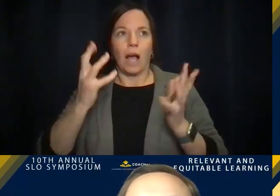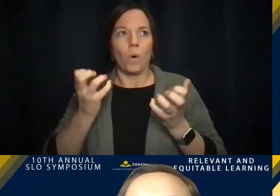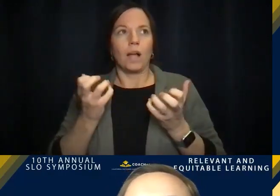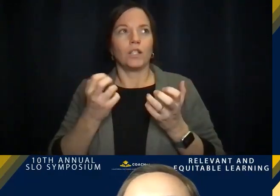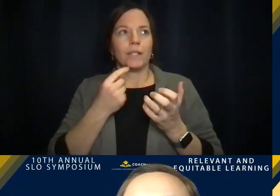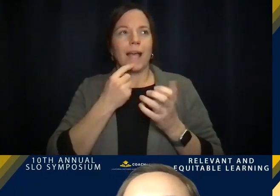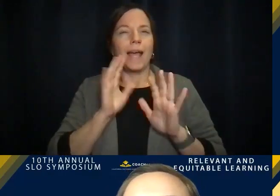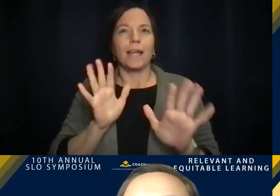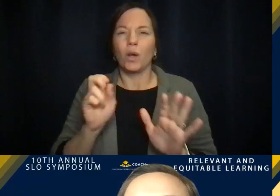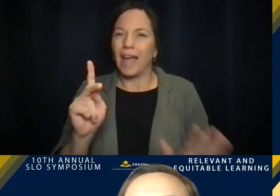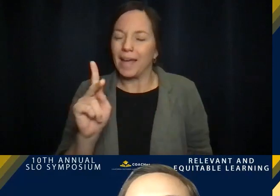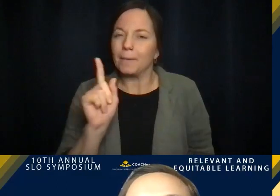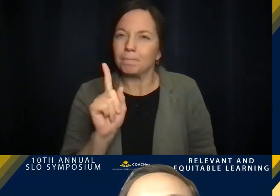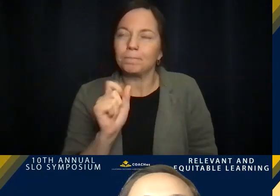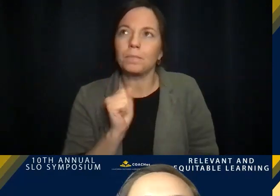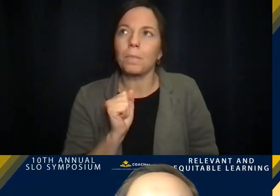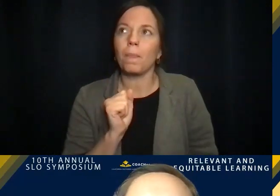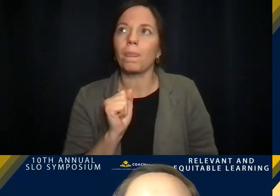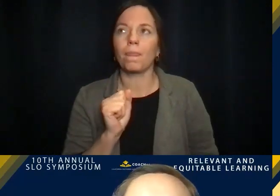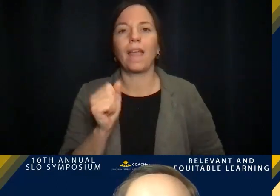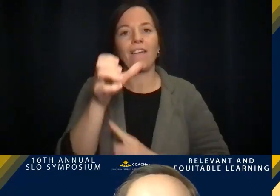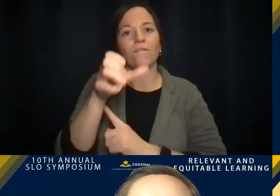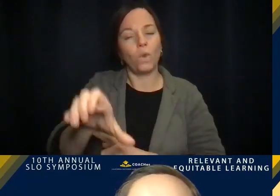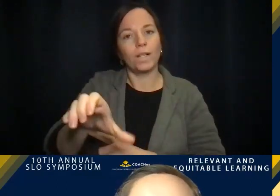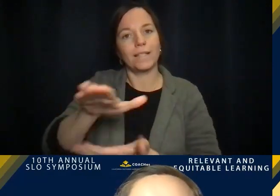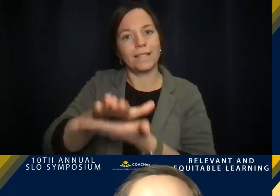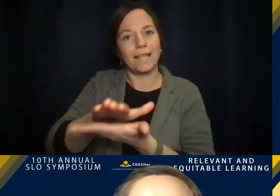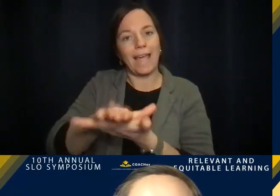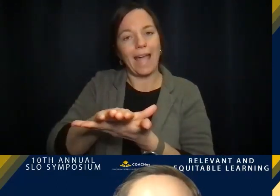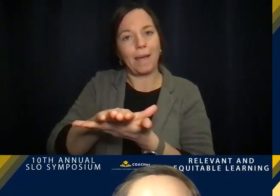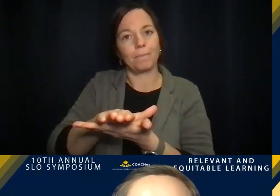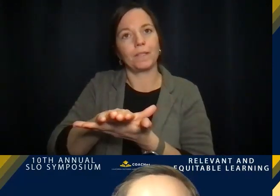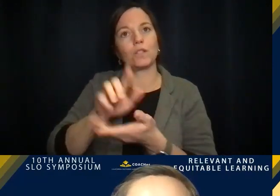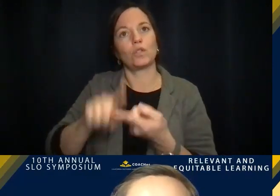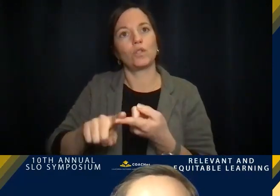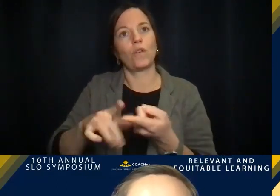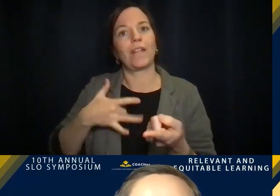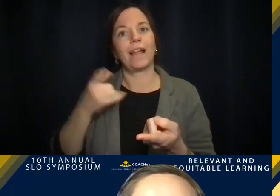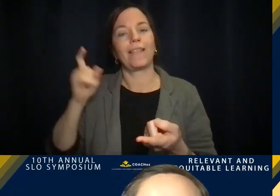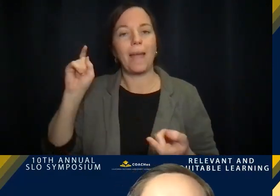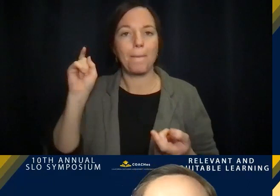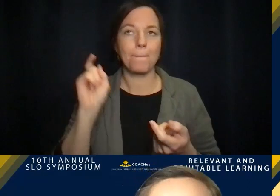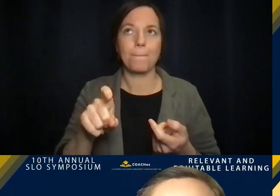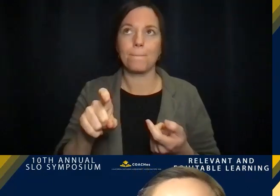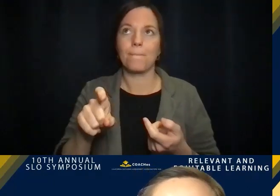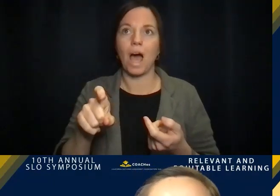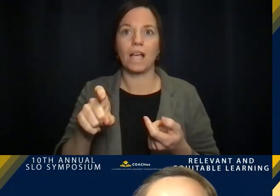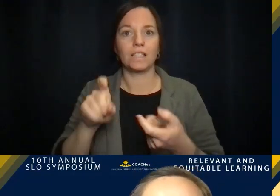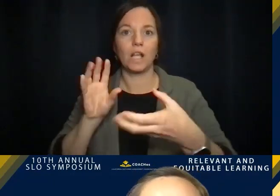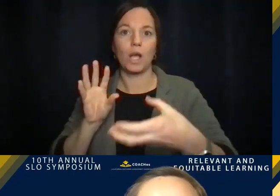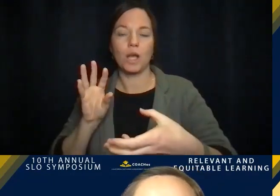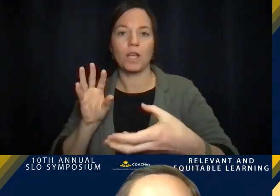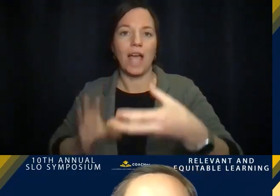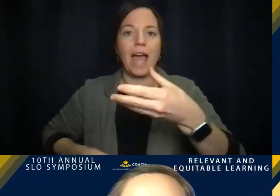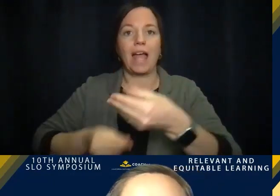of it forces our campuses to feel like they have to put it in a mission statement. They